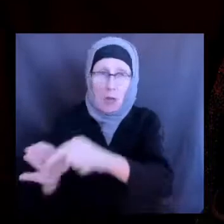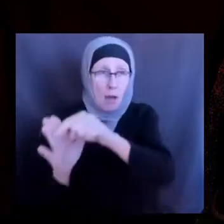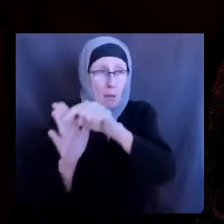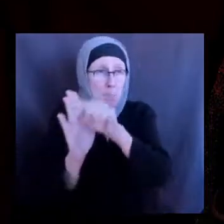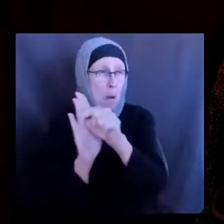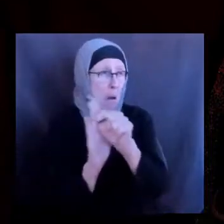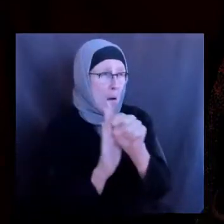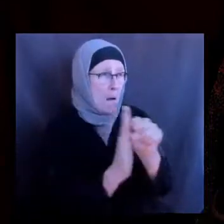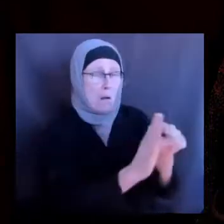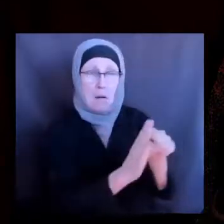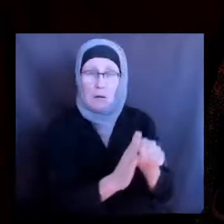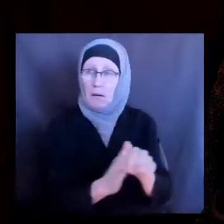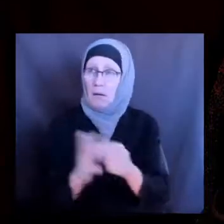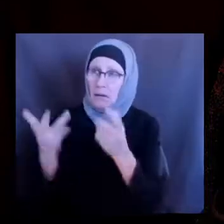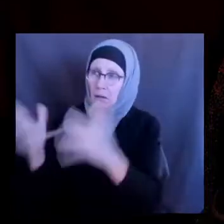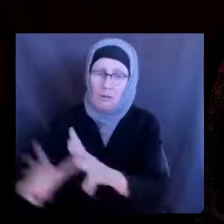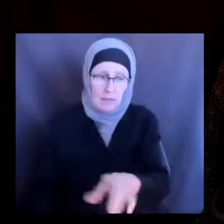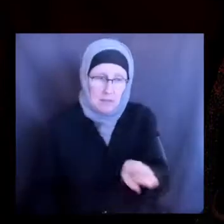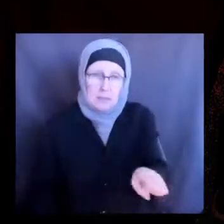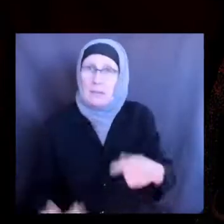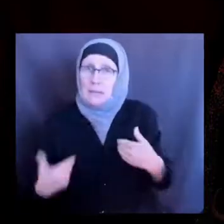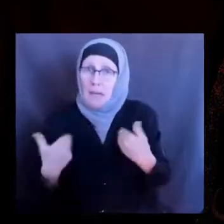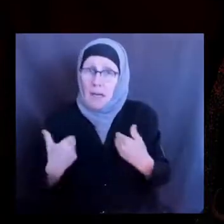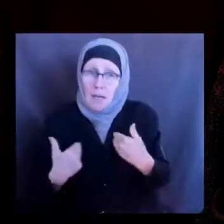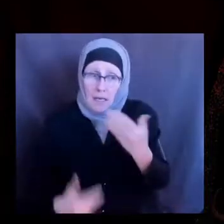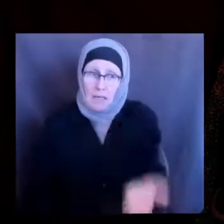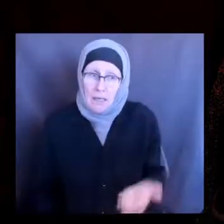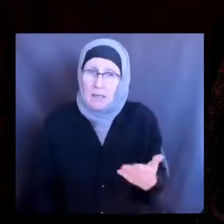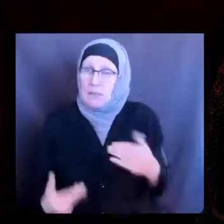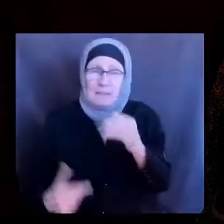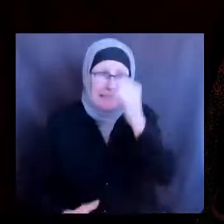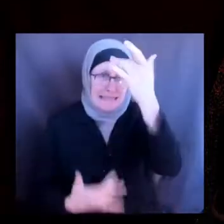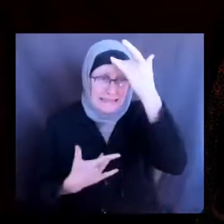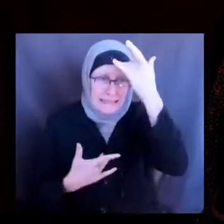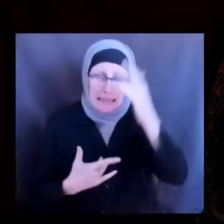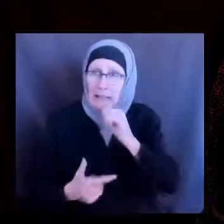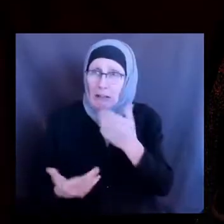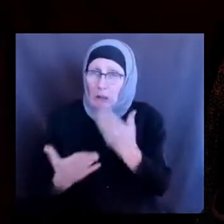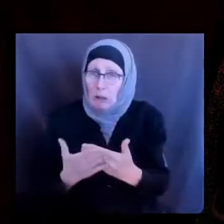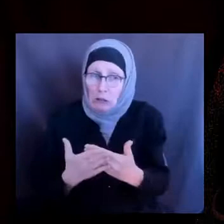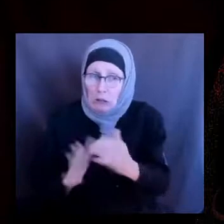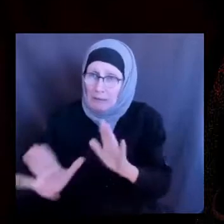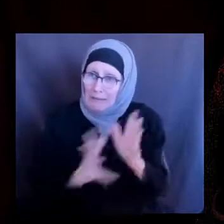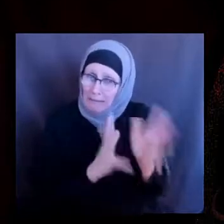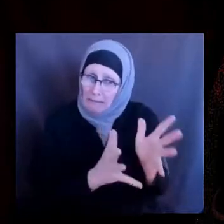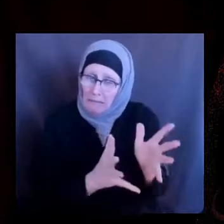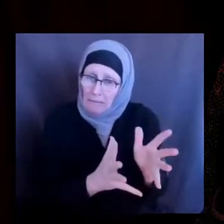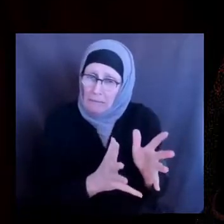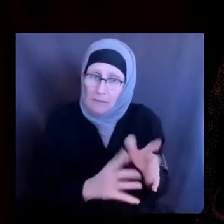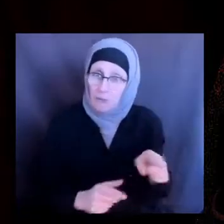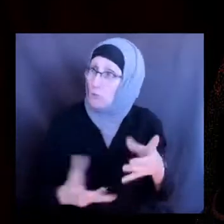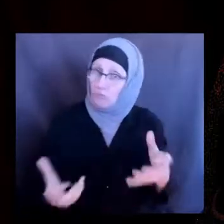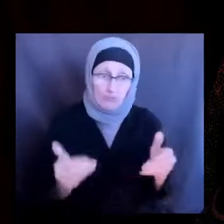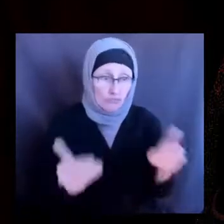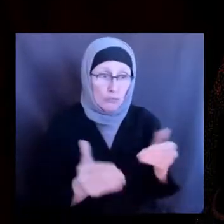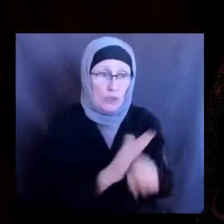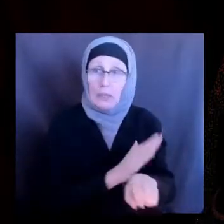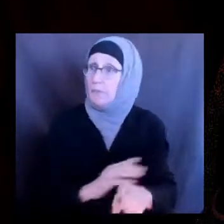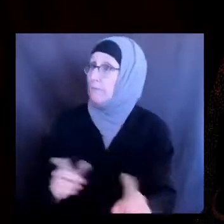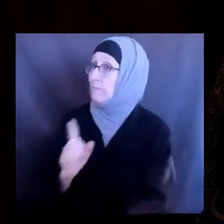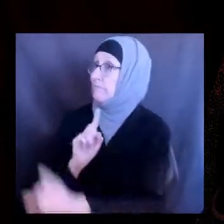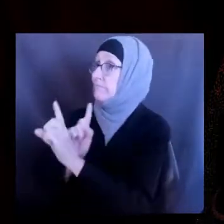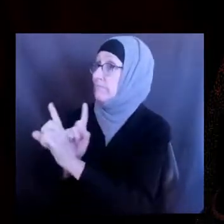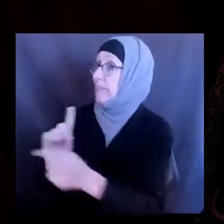that tent. Then this Shimr goes to another tent. And when he realizes that this